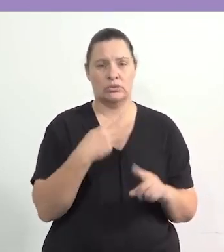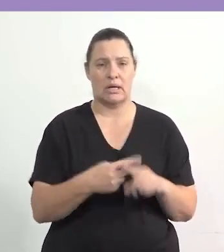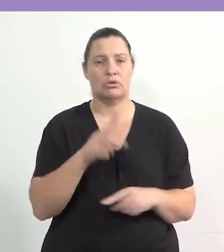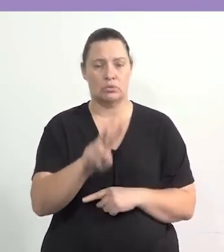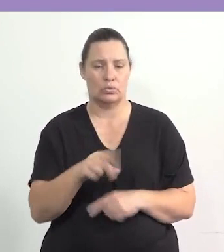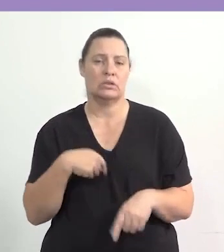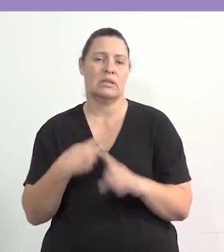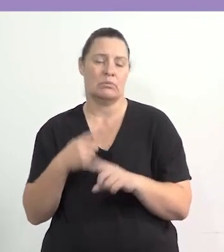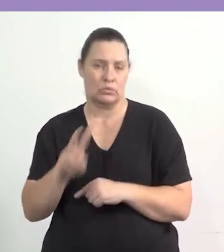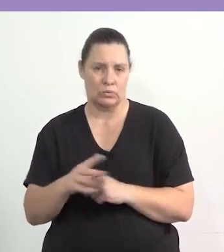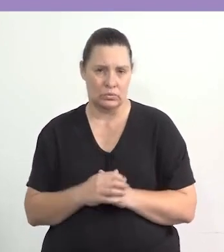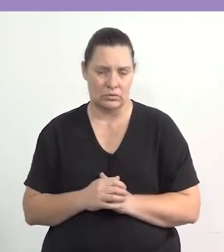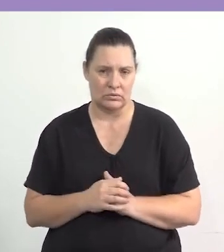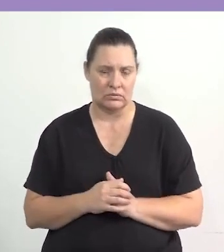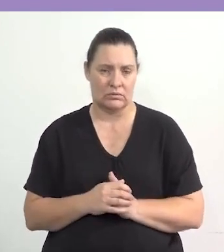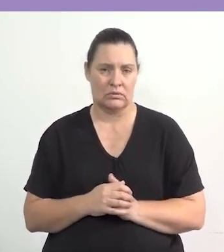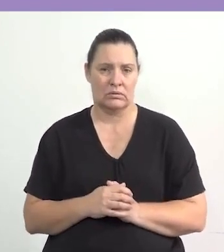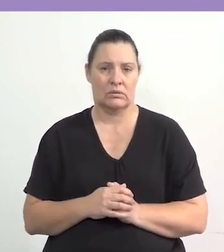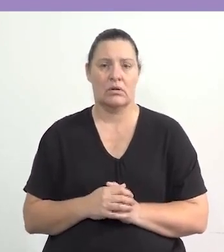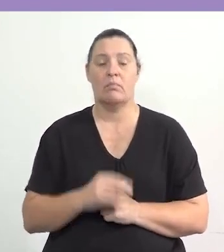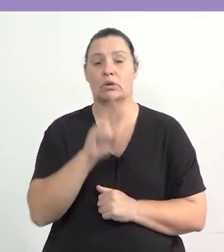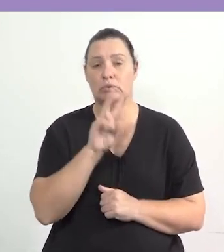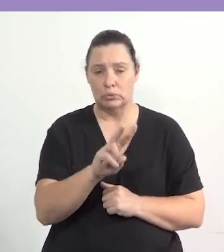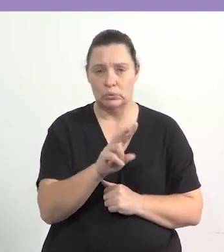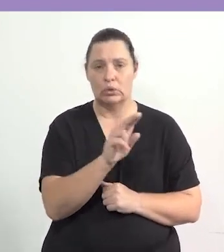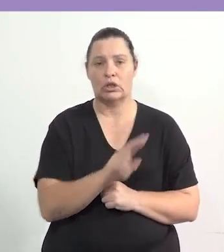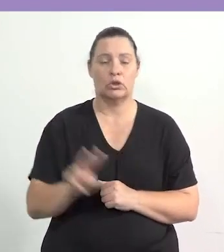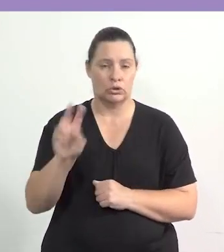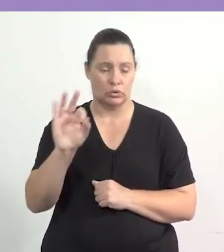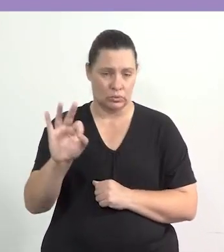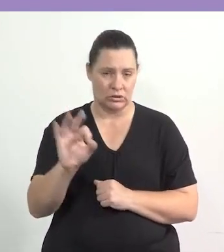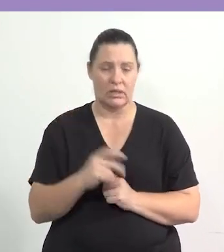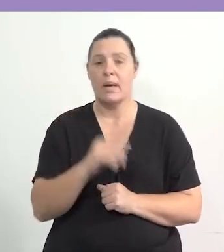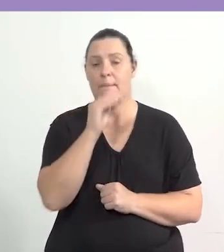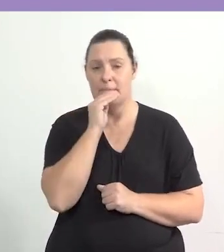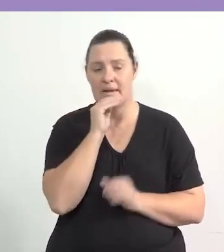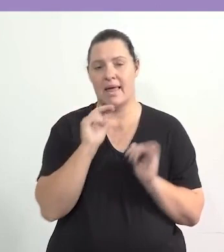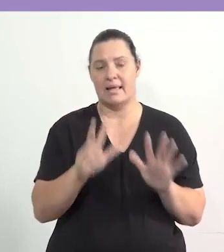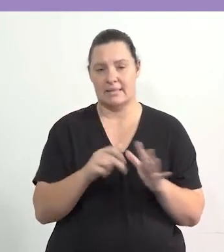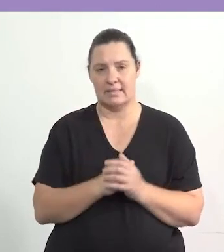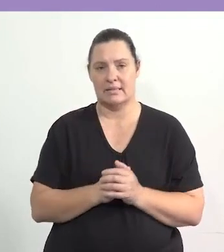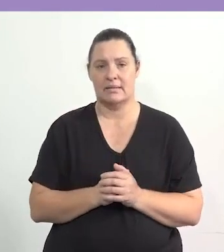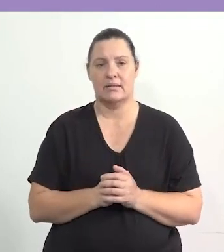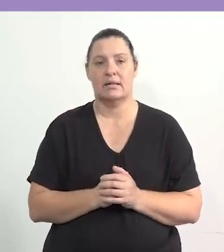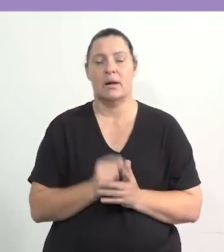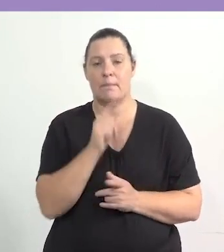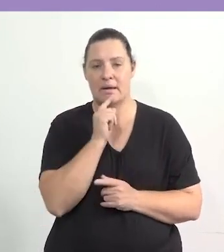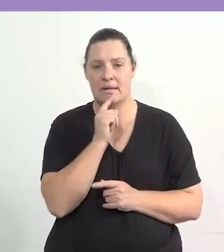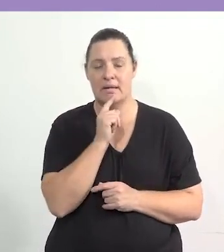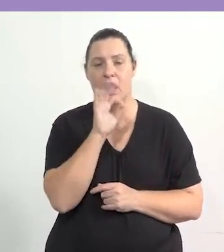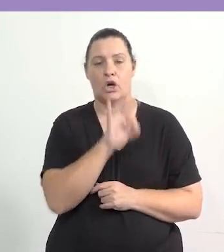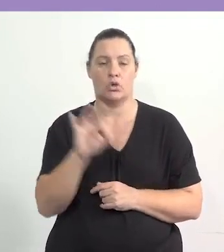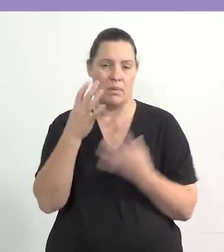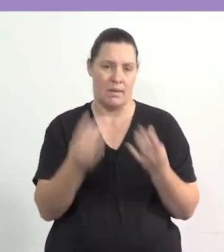2 times 2 times 2. That is 2 cubed, and the answer there is 8. So 8 is